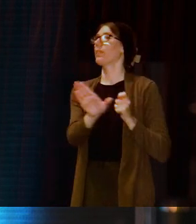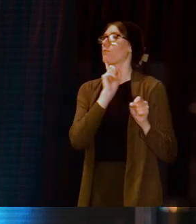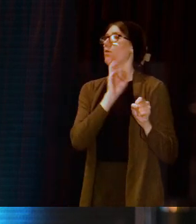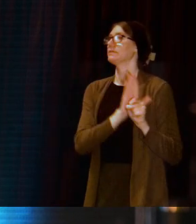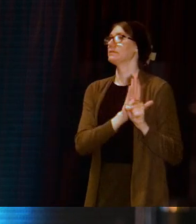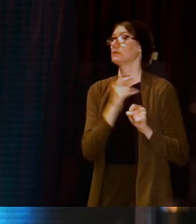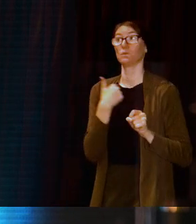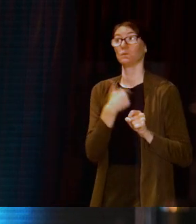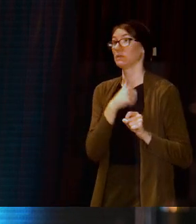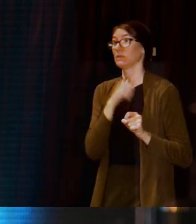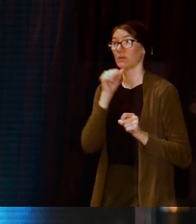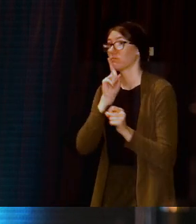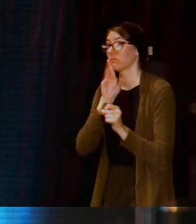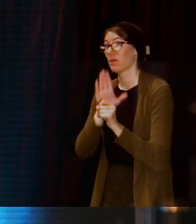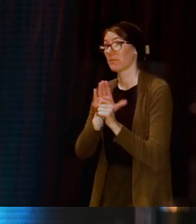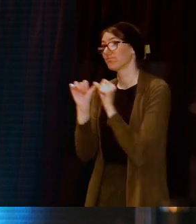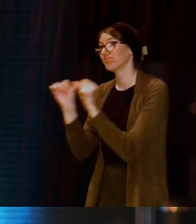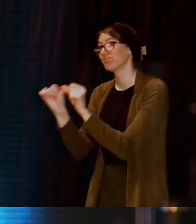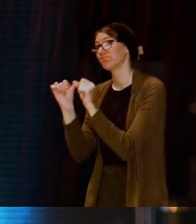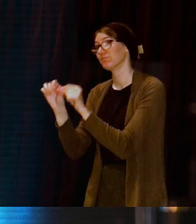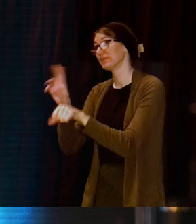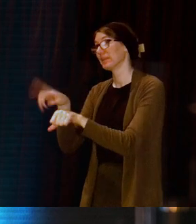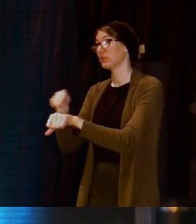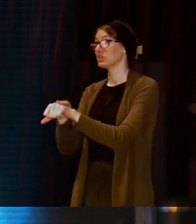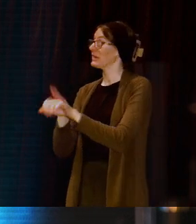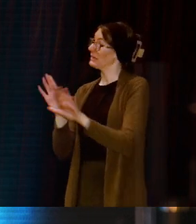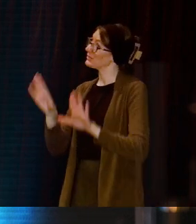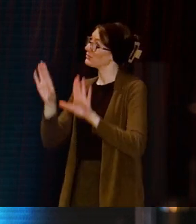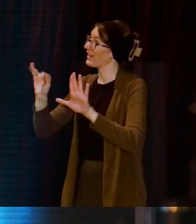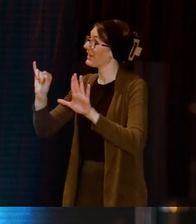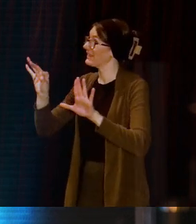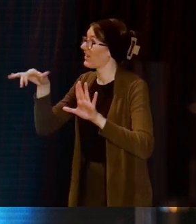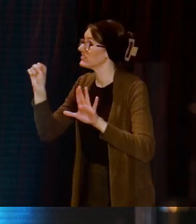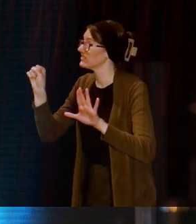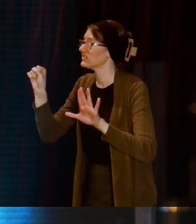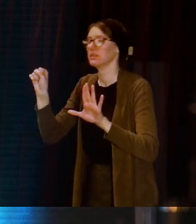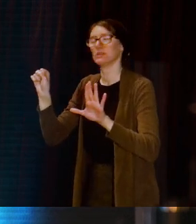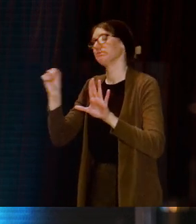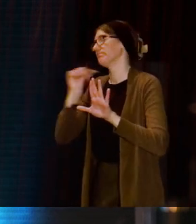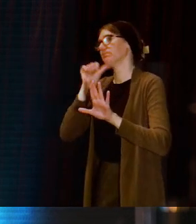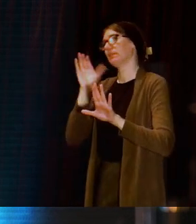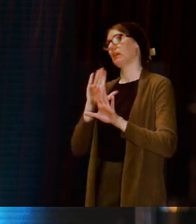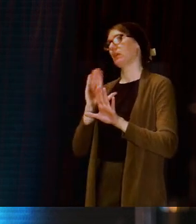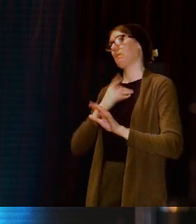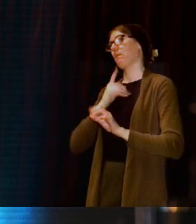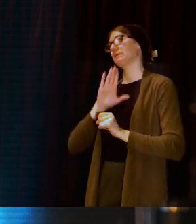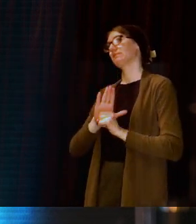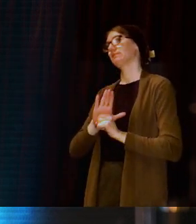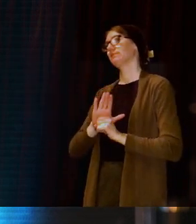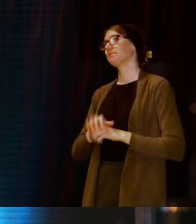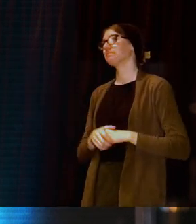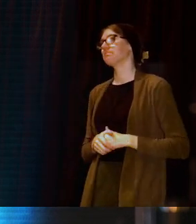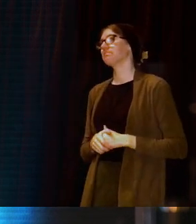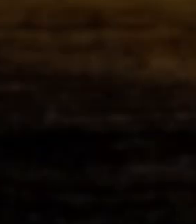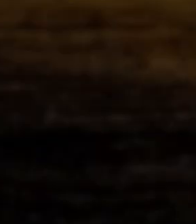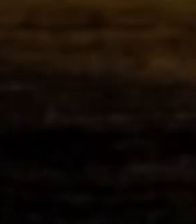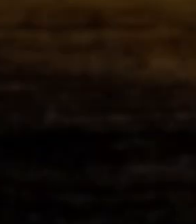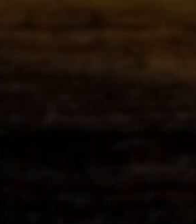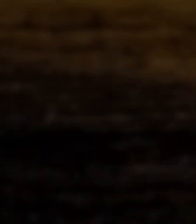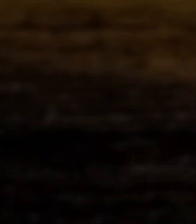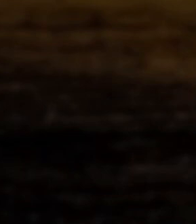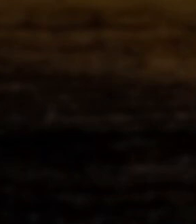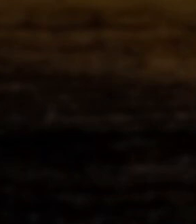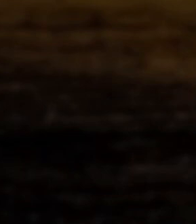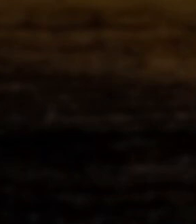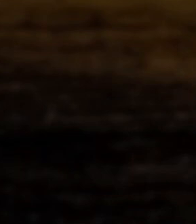not promised an enduring nation. I would love for it to be, but that is not our promise. Second point, realize Israel's always